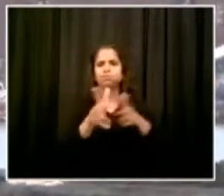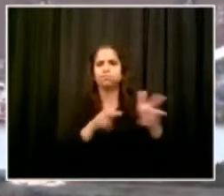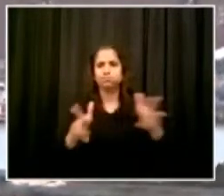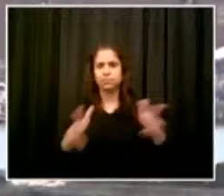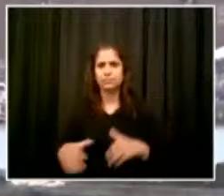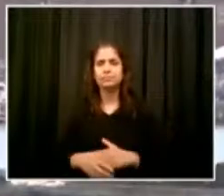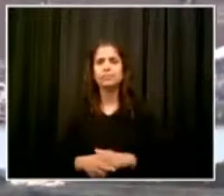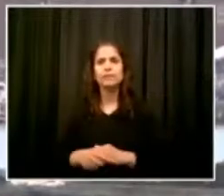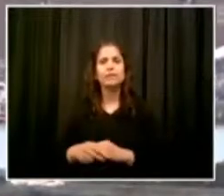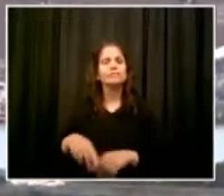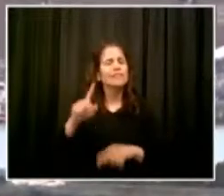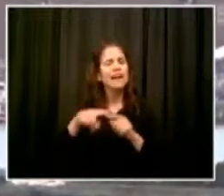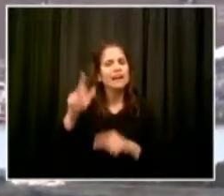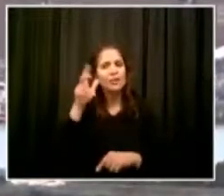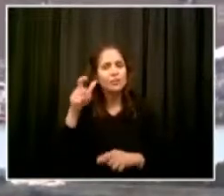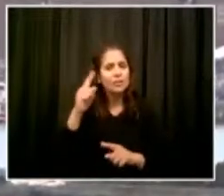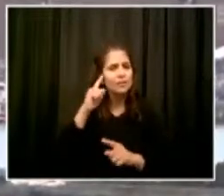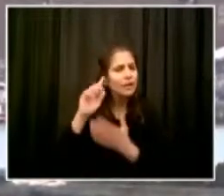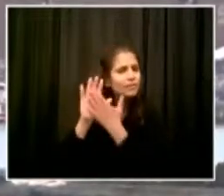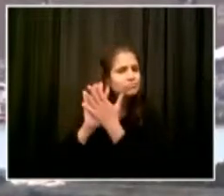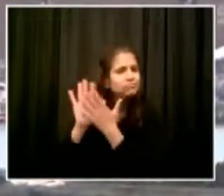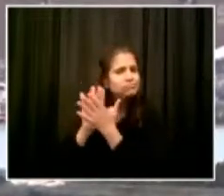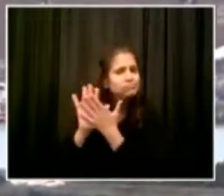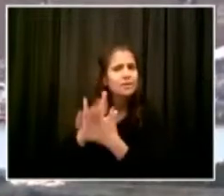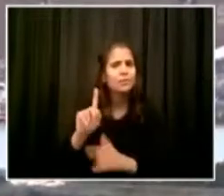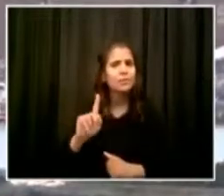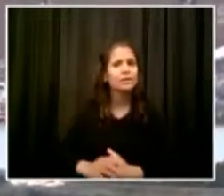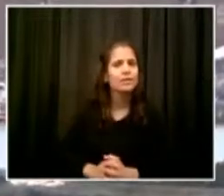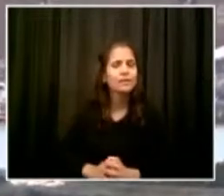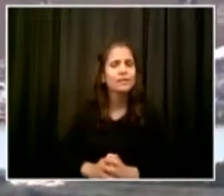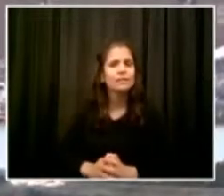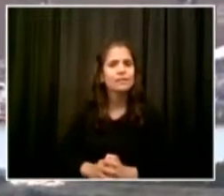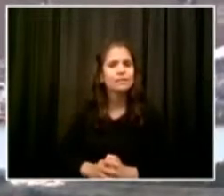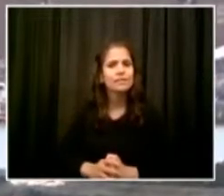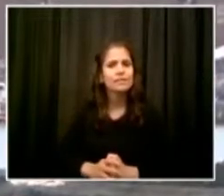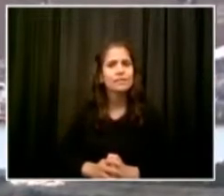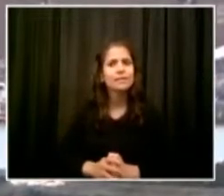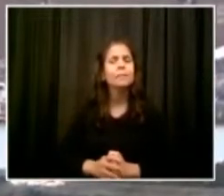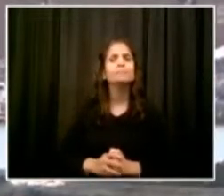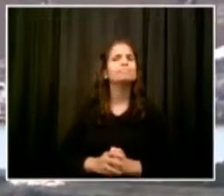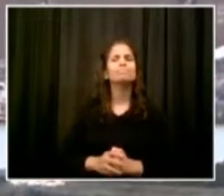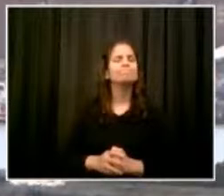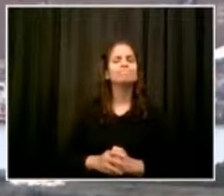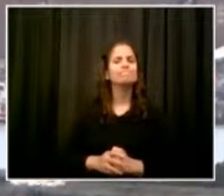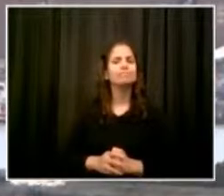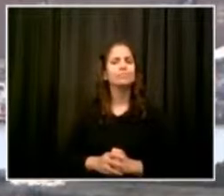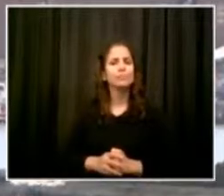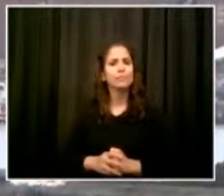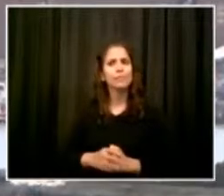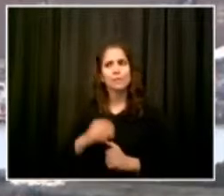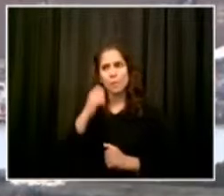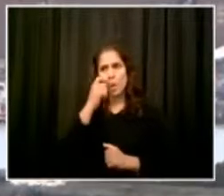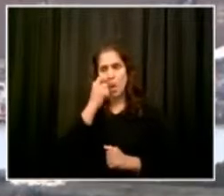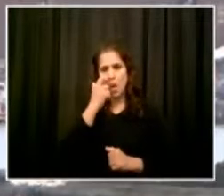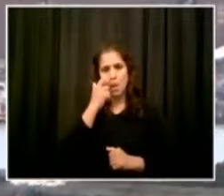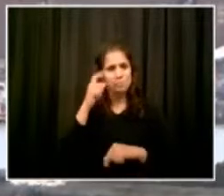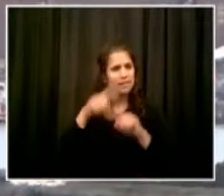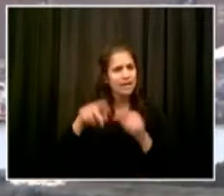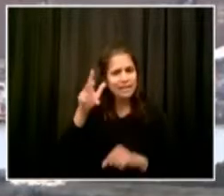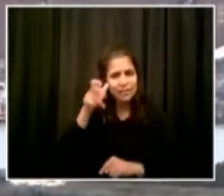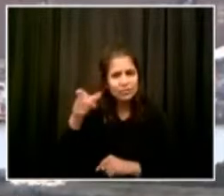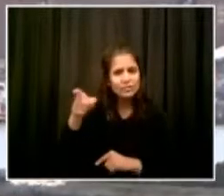every hospital, are they still there? Is there any plan in place right now to send them back? And I asked that